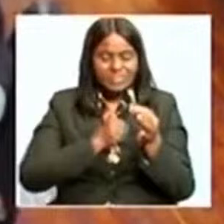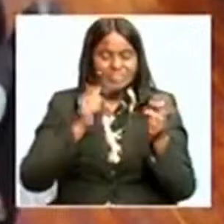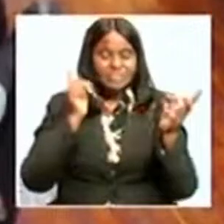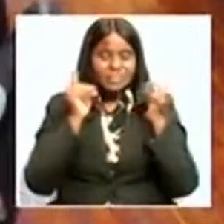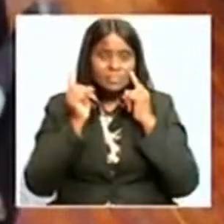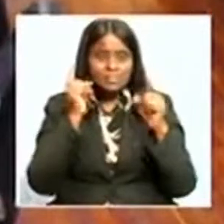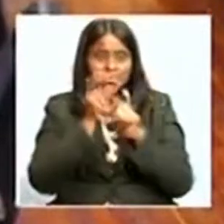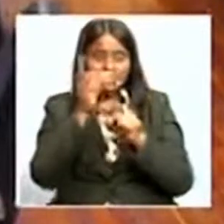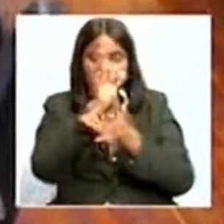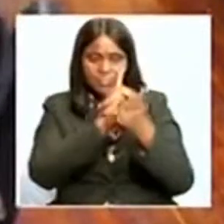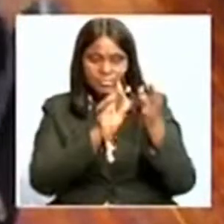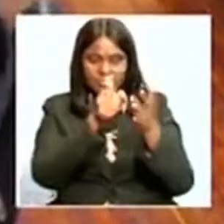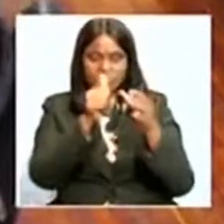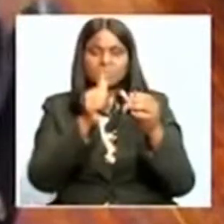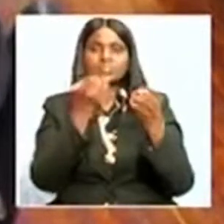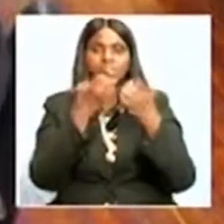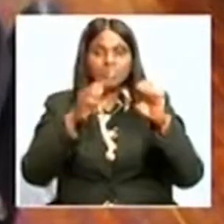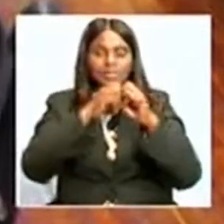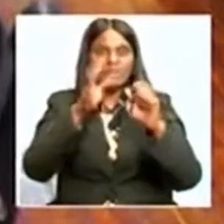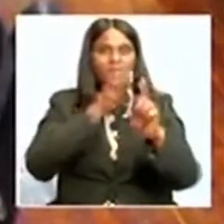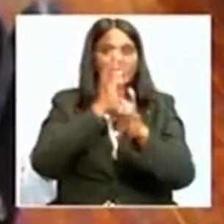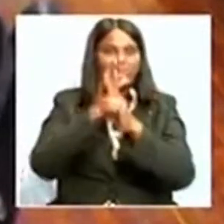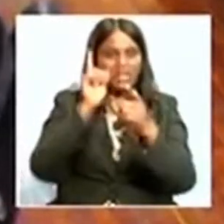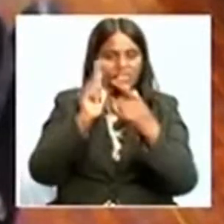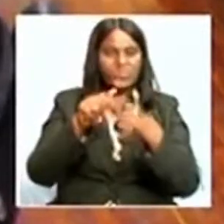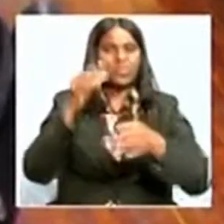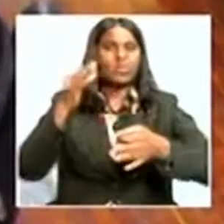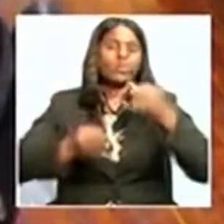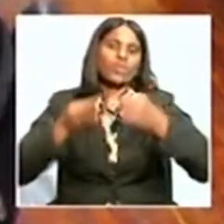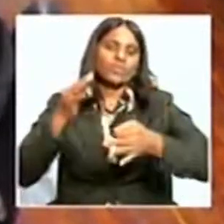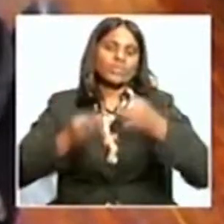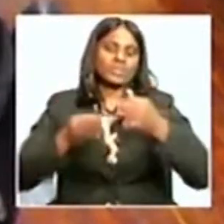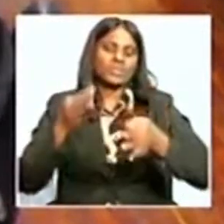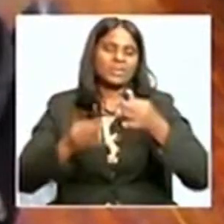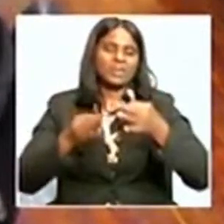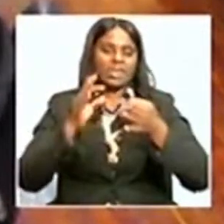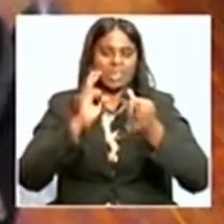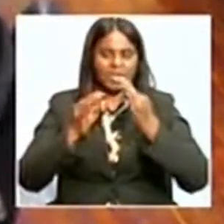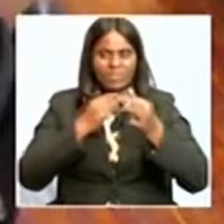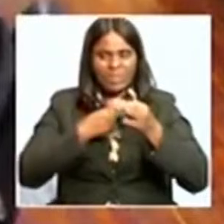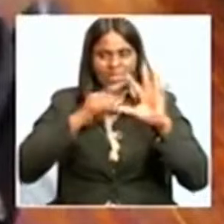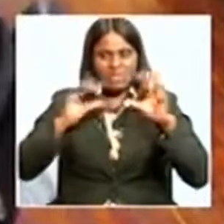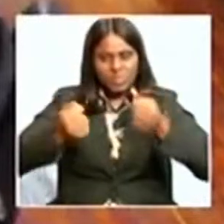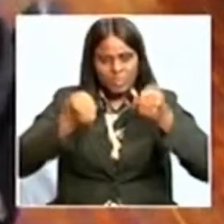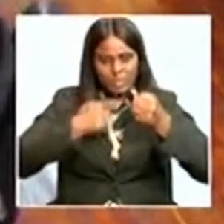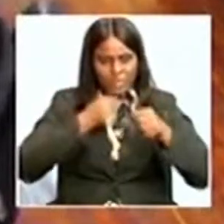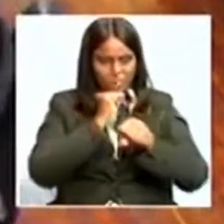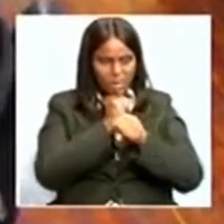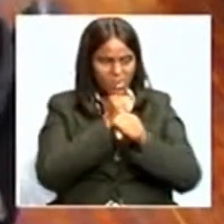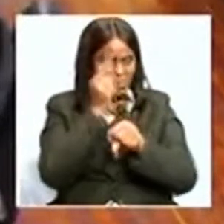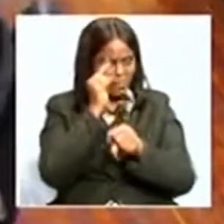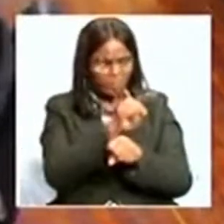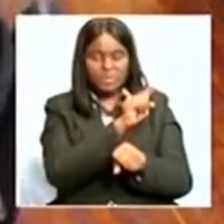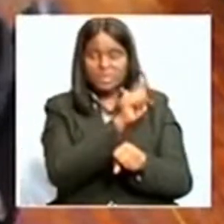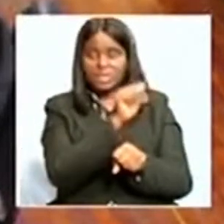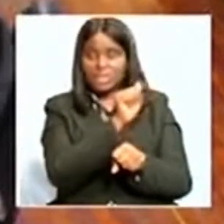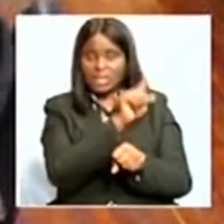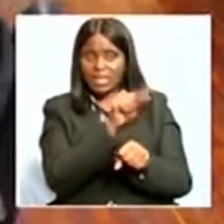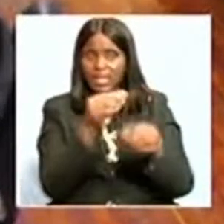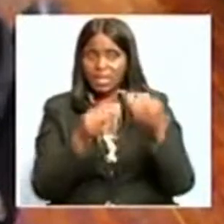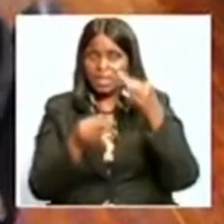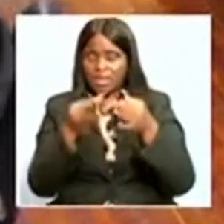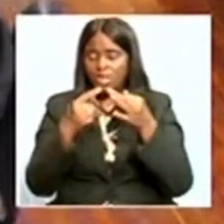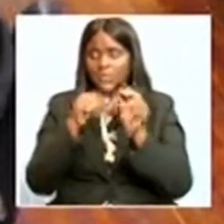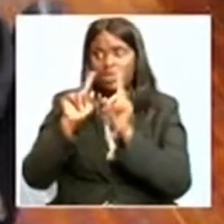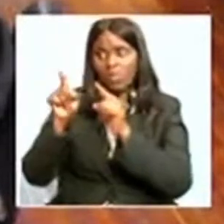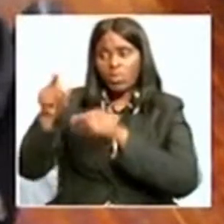the drafter, she has even referred to the courts. If I am sued, I am working for ZRA and I am sued, I'll go